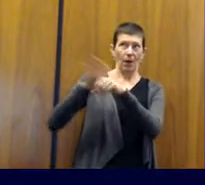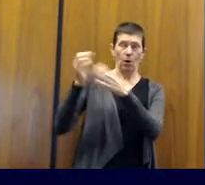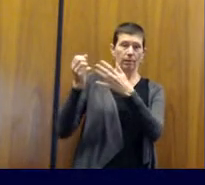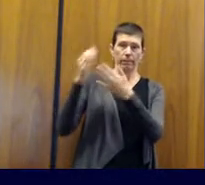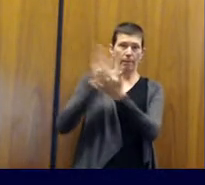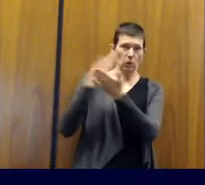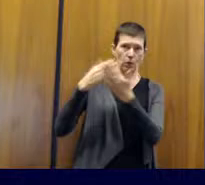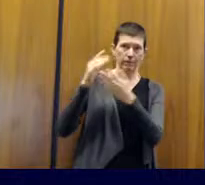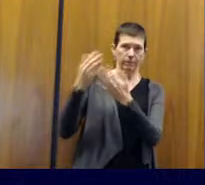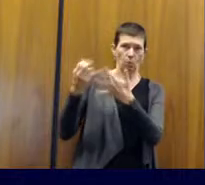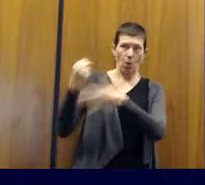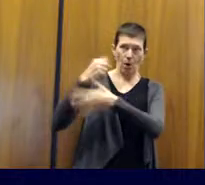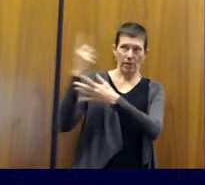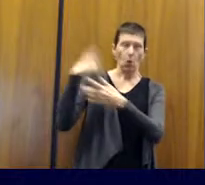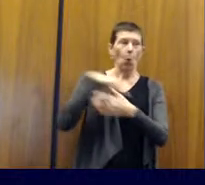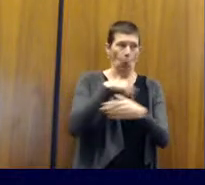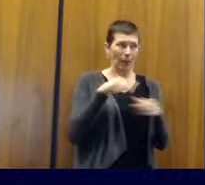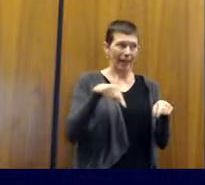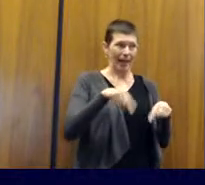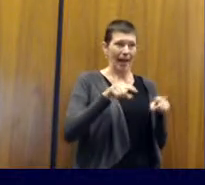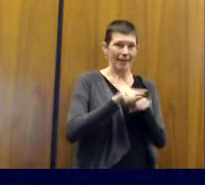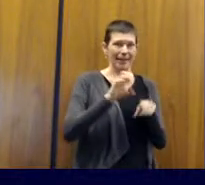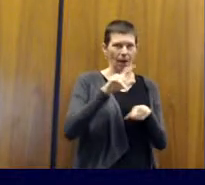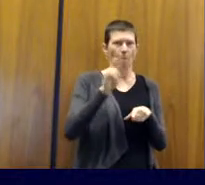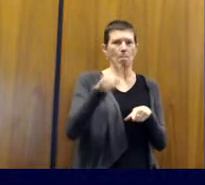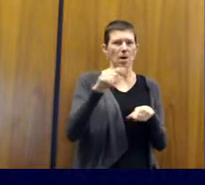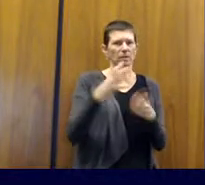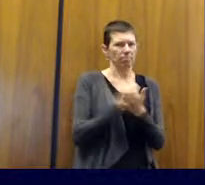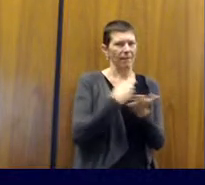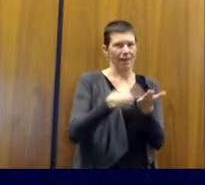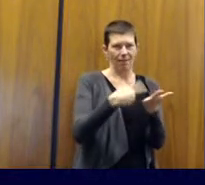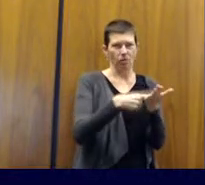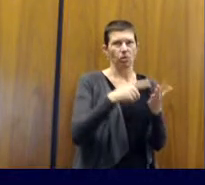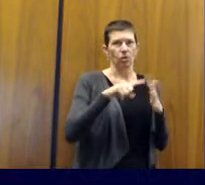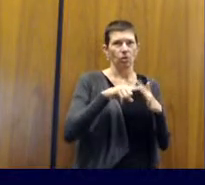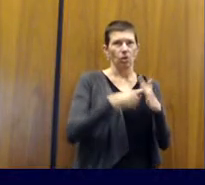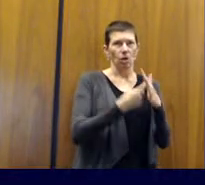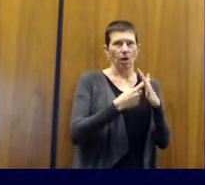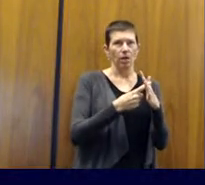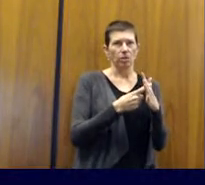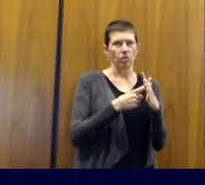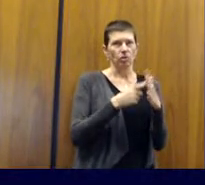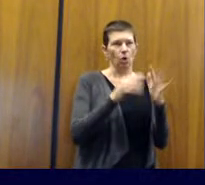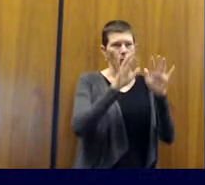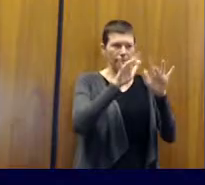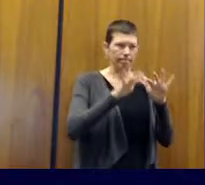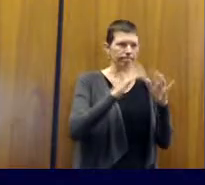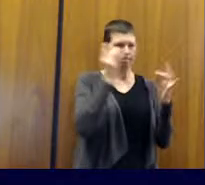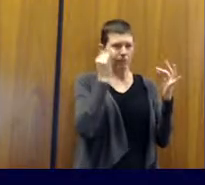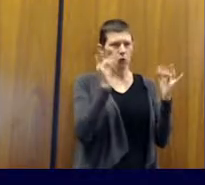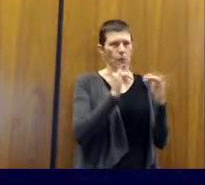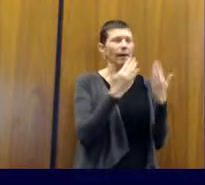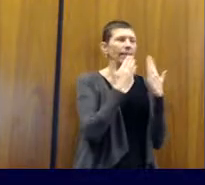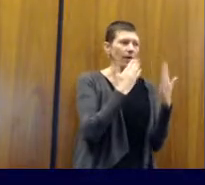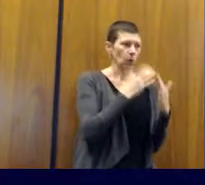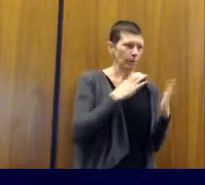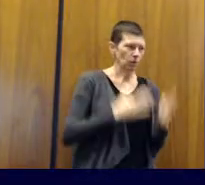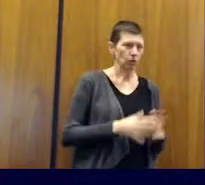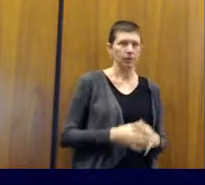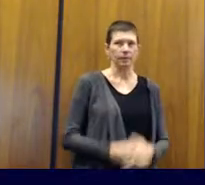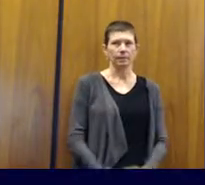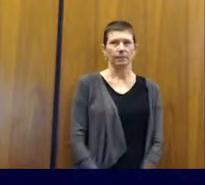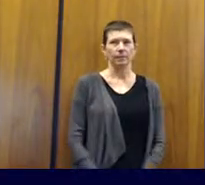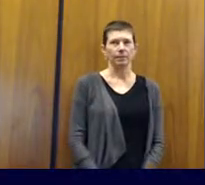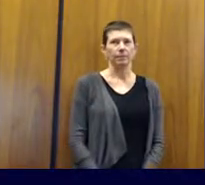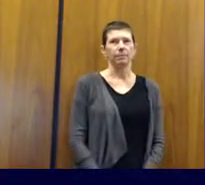priorities, we as a county need to also have conversation and start planning together as well. Thank you, Commissioner.